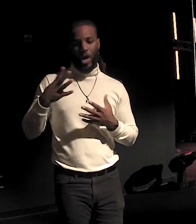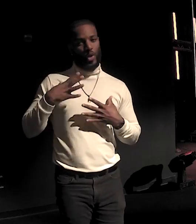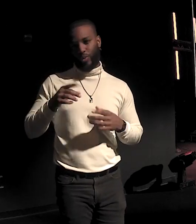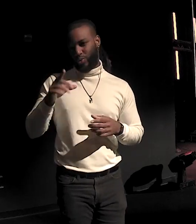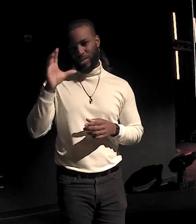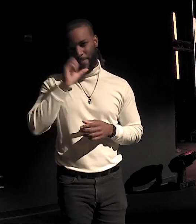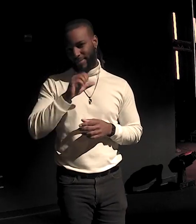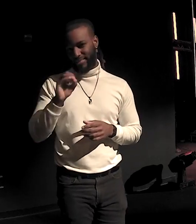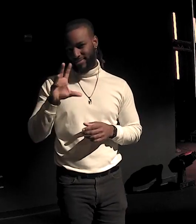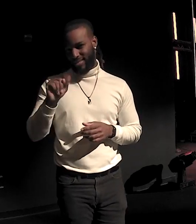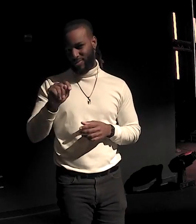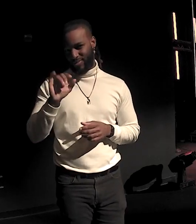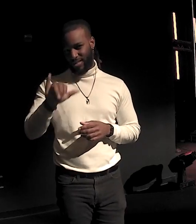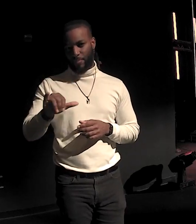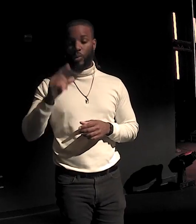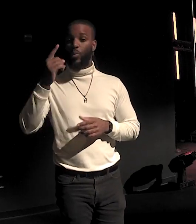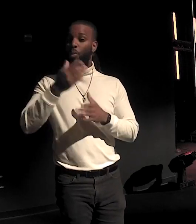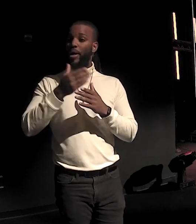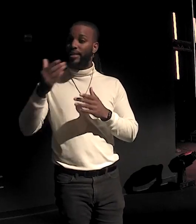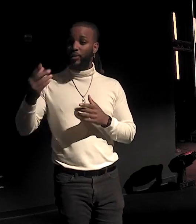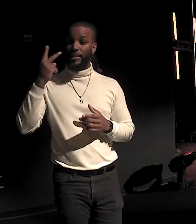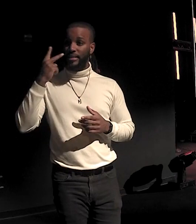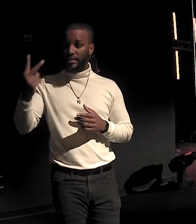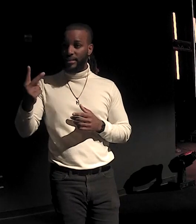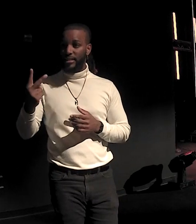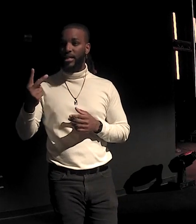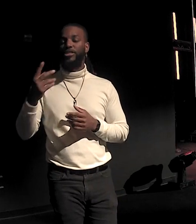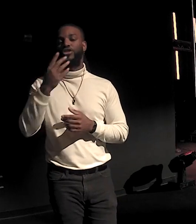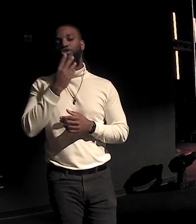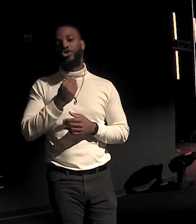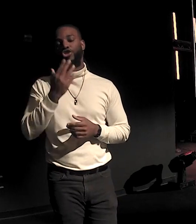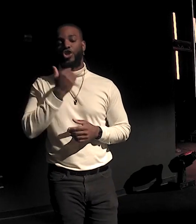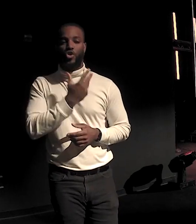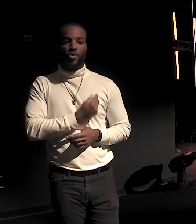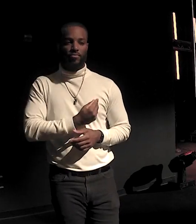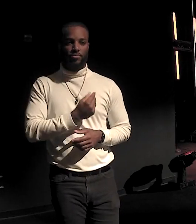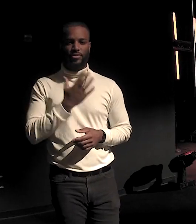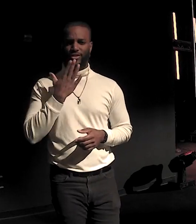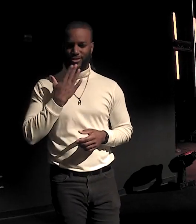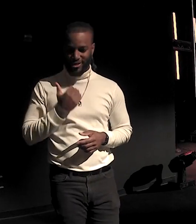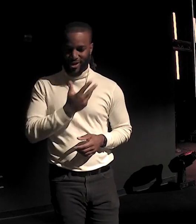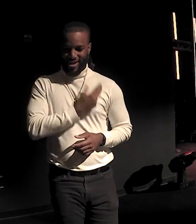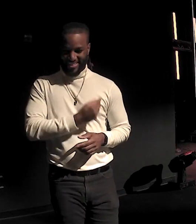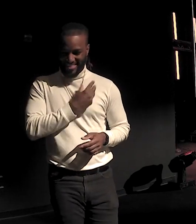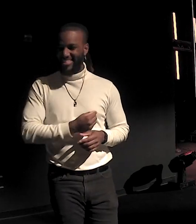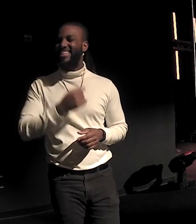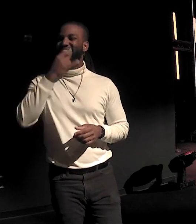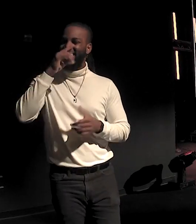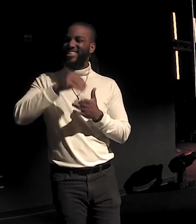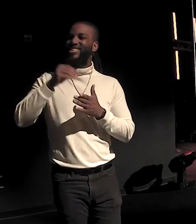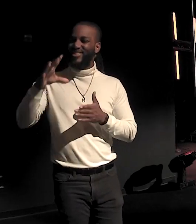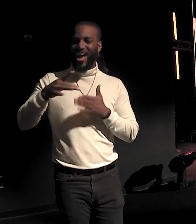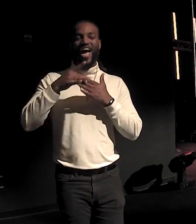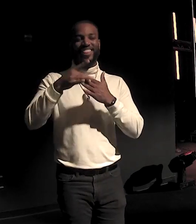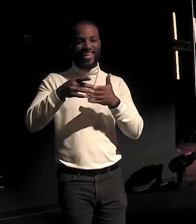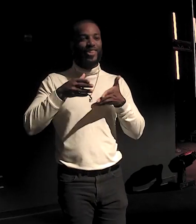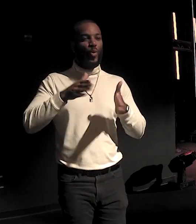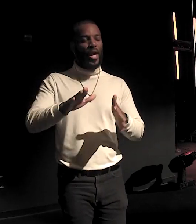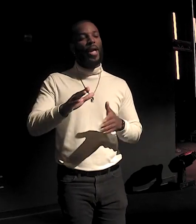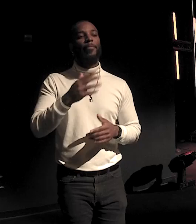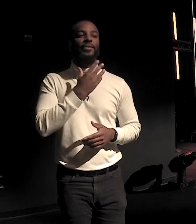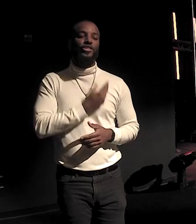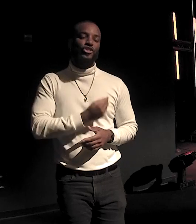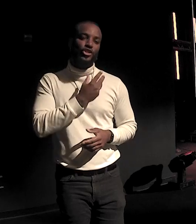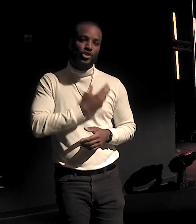to miss out on that. And one of the things that we get to see is generosity. Kids and students are leading the way in being generous,